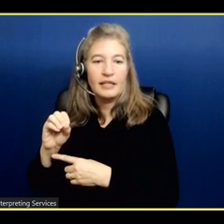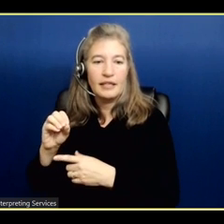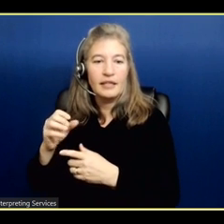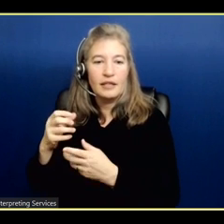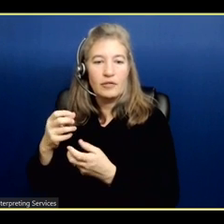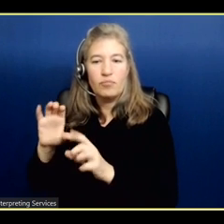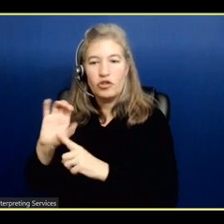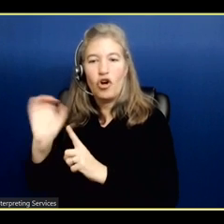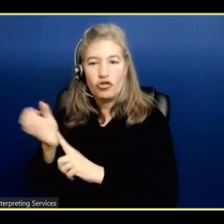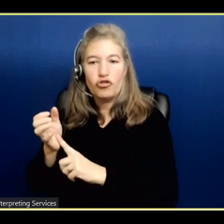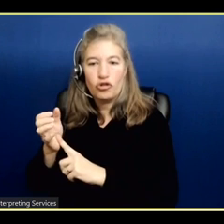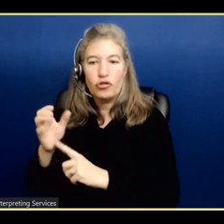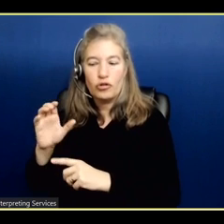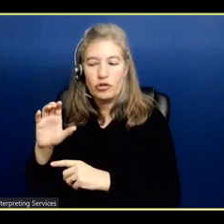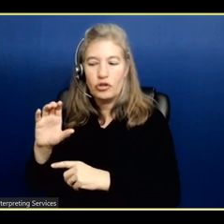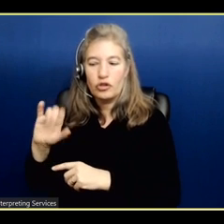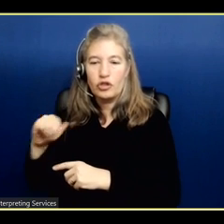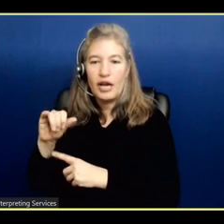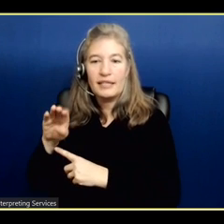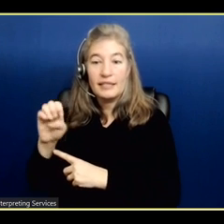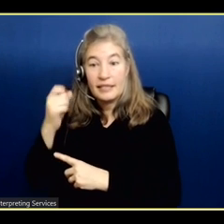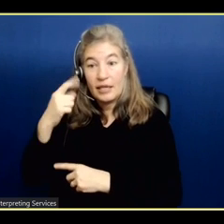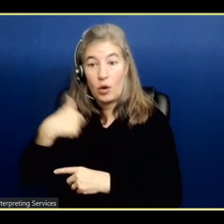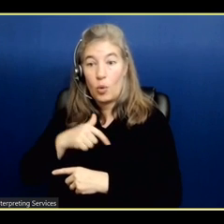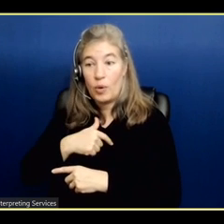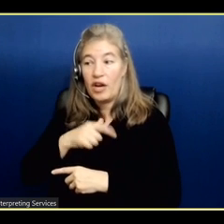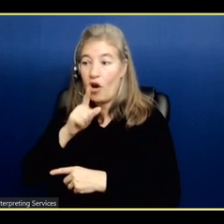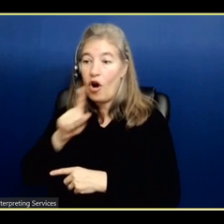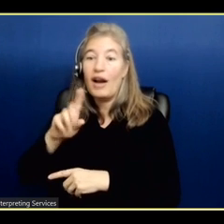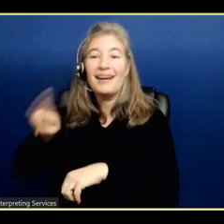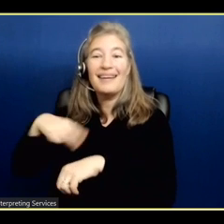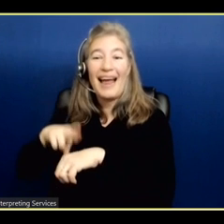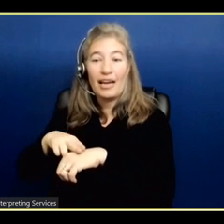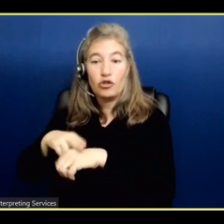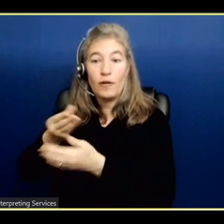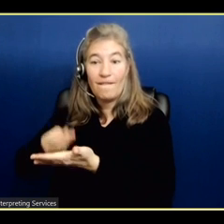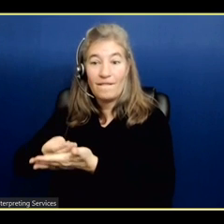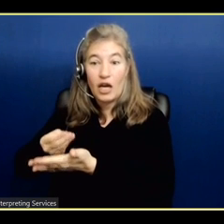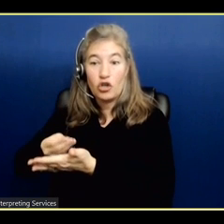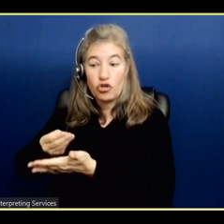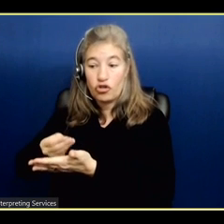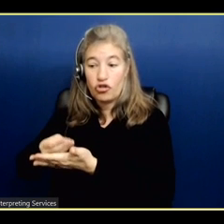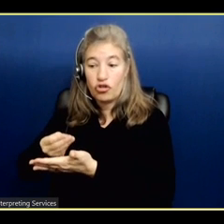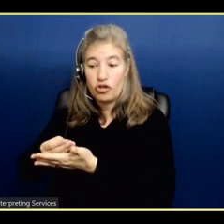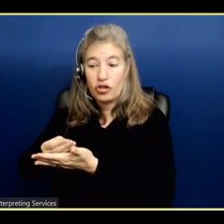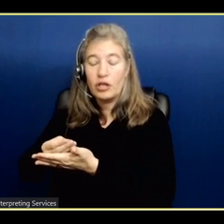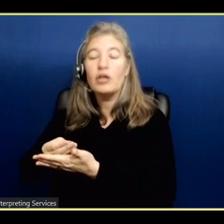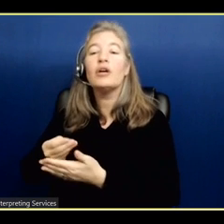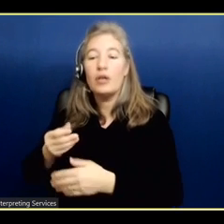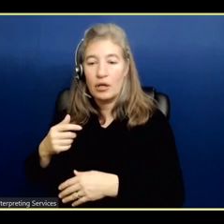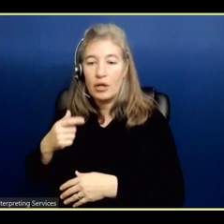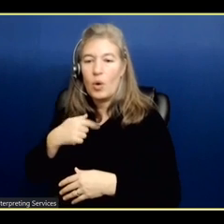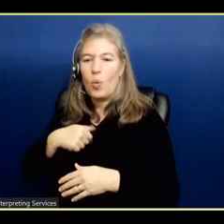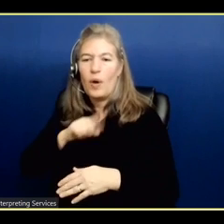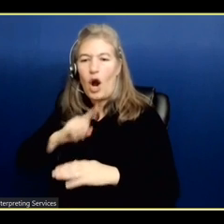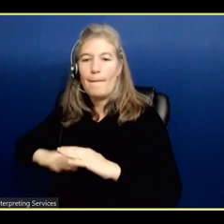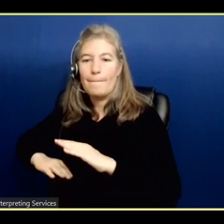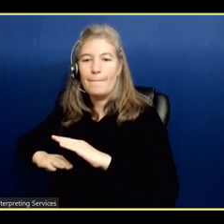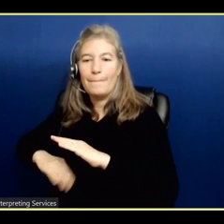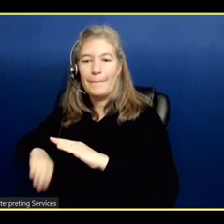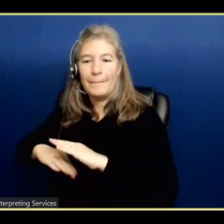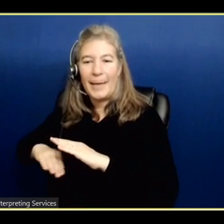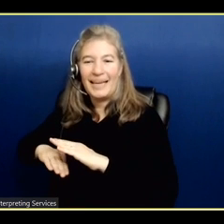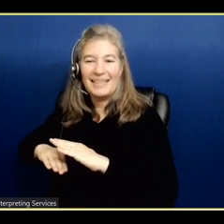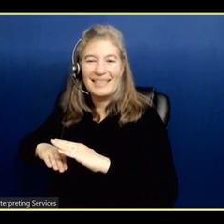I will. In thinking about our short-term actions right now, and setting priorities, one of the